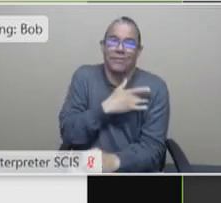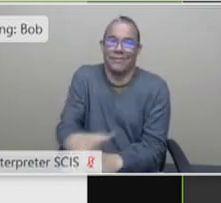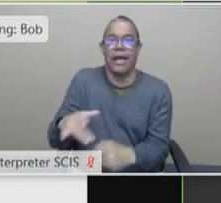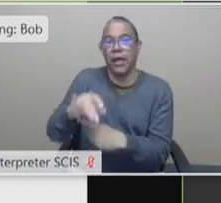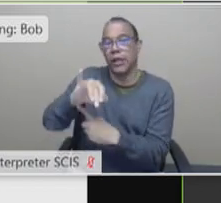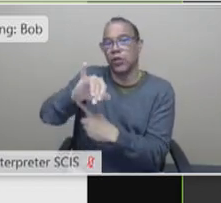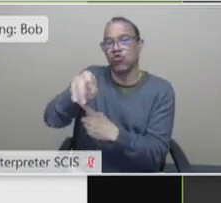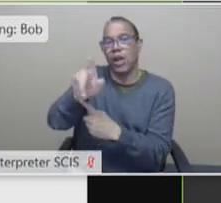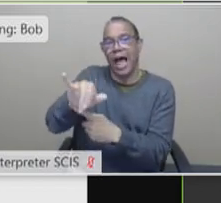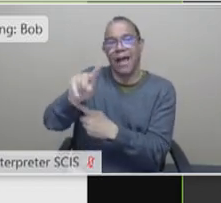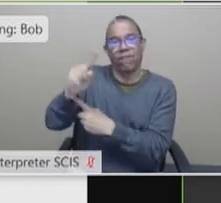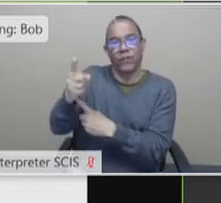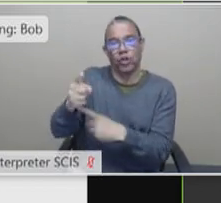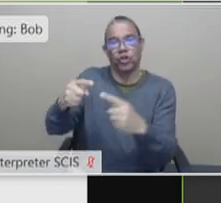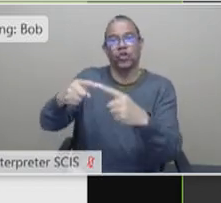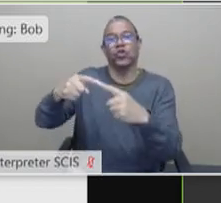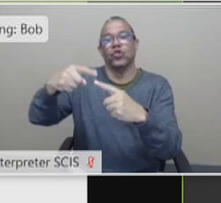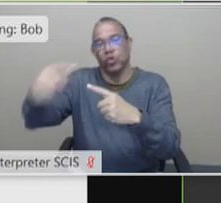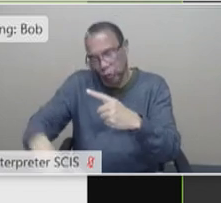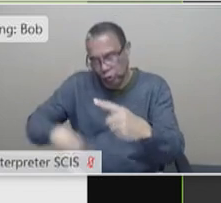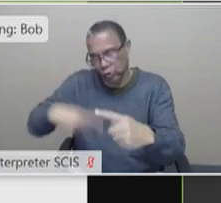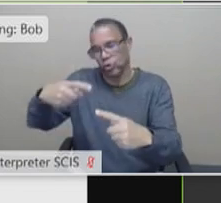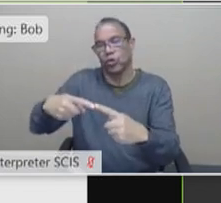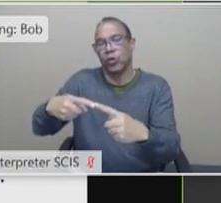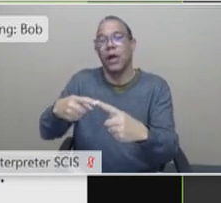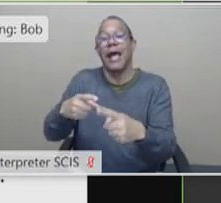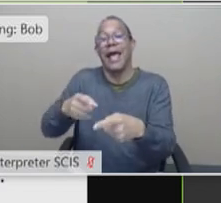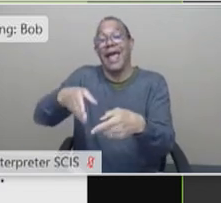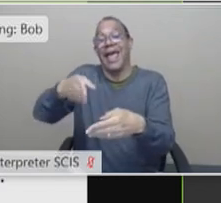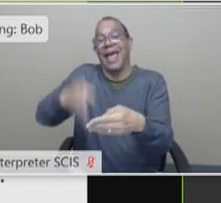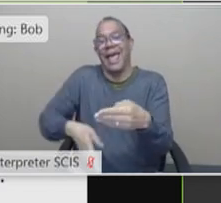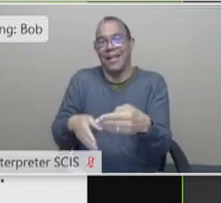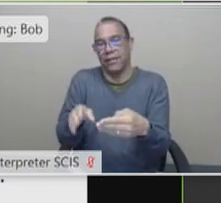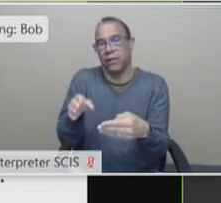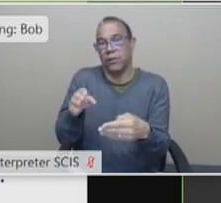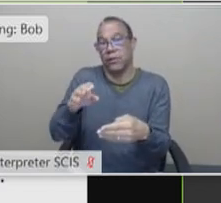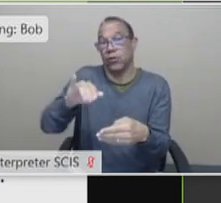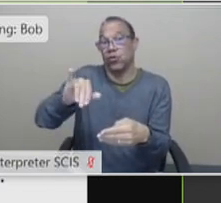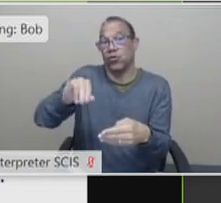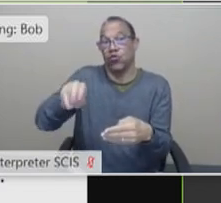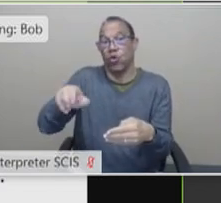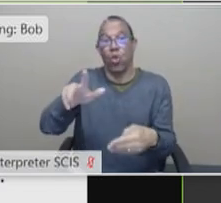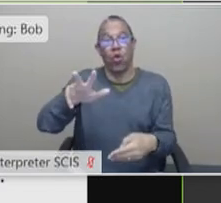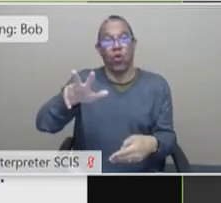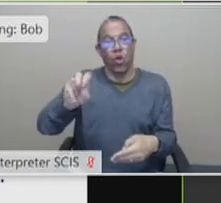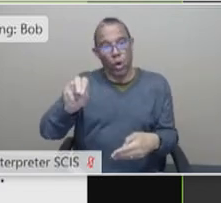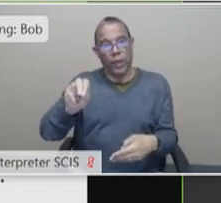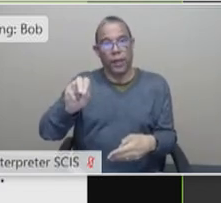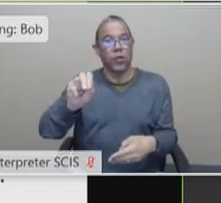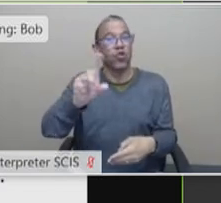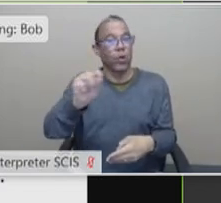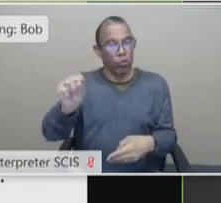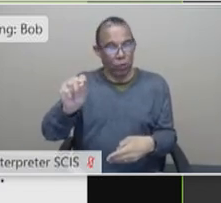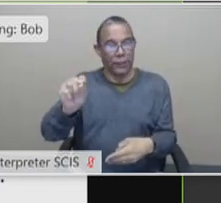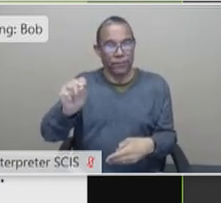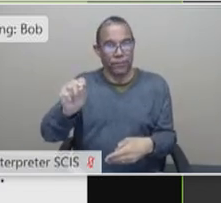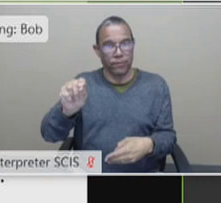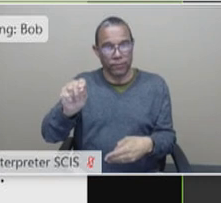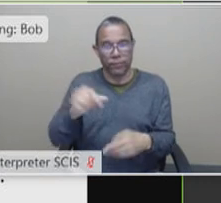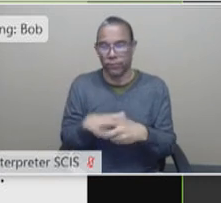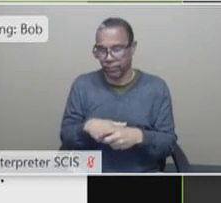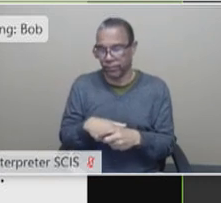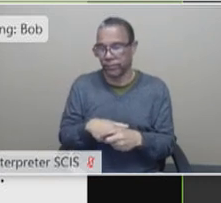this June 30th in 2020. So what we're seeing so far is that many of the